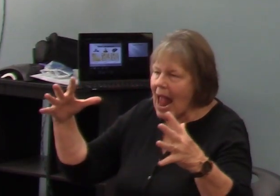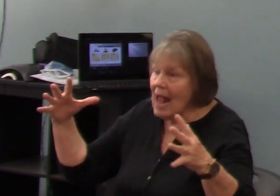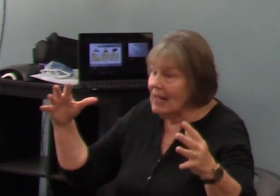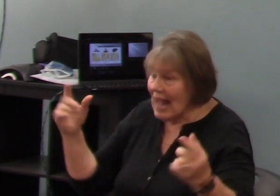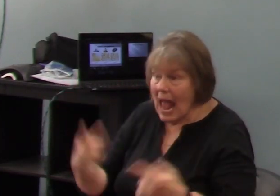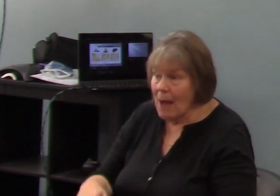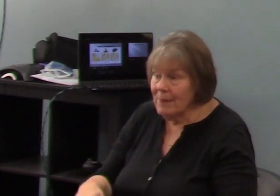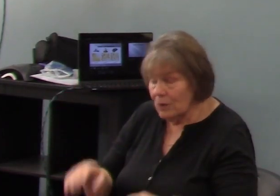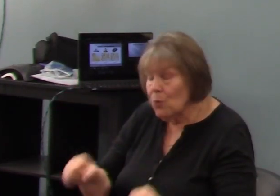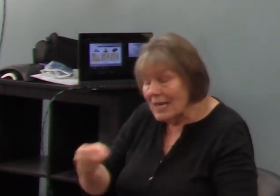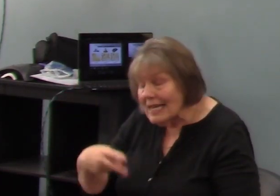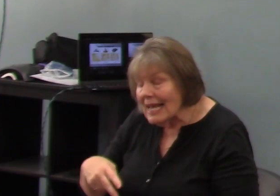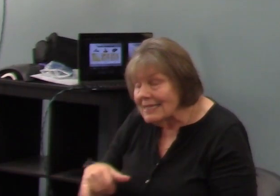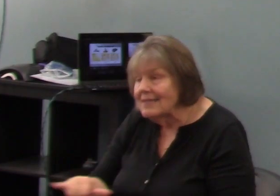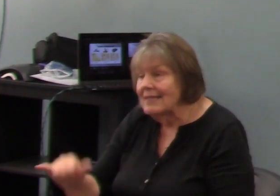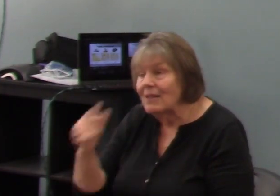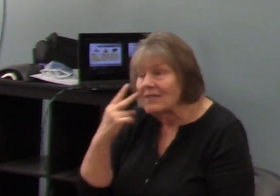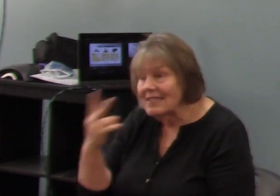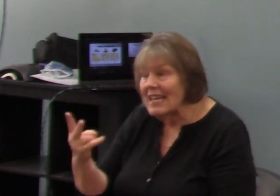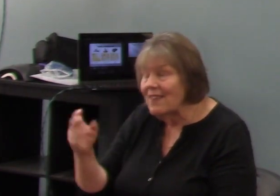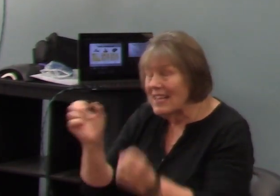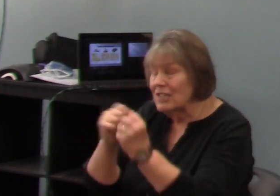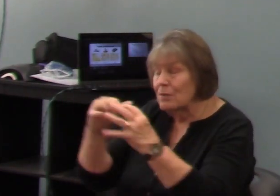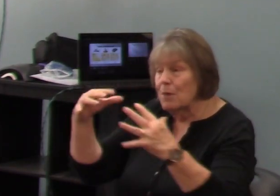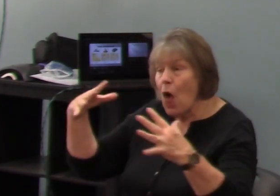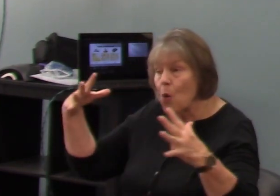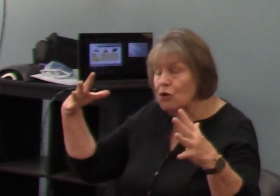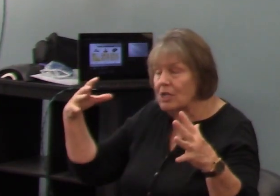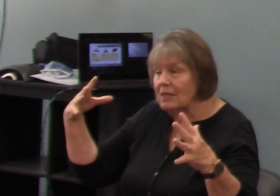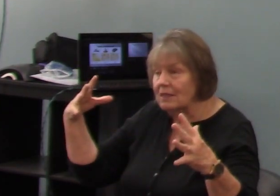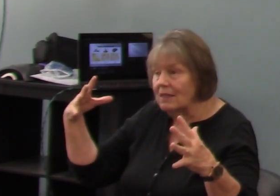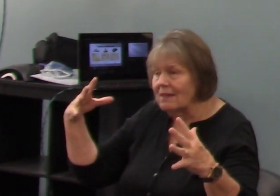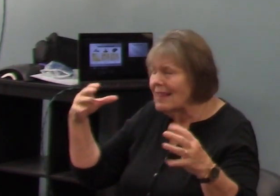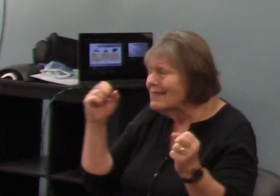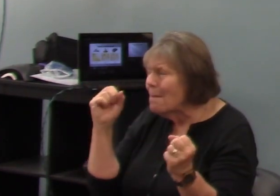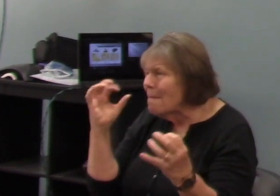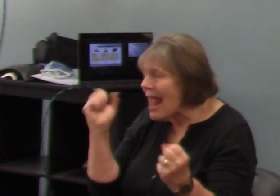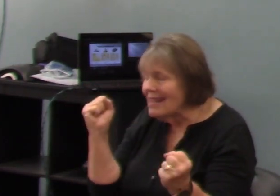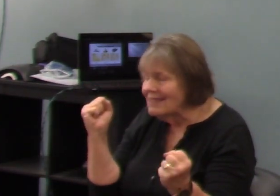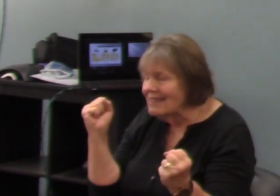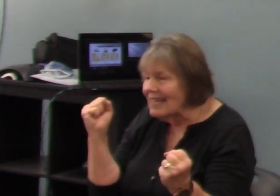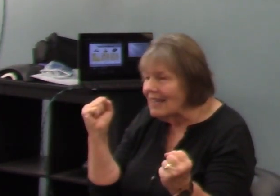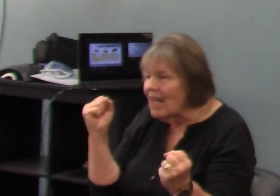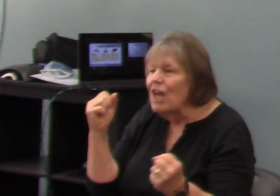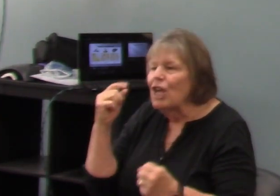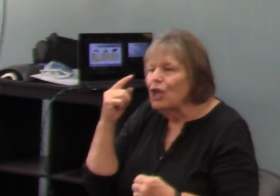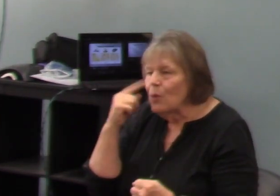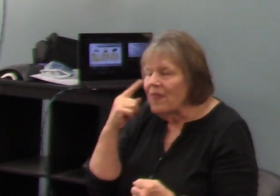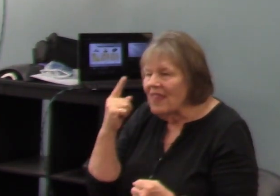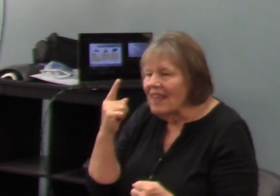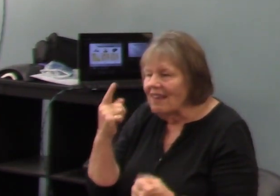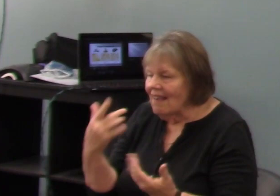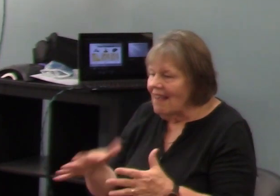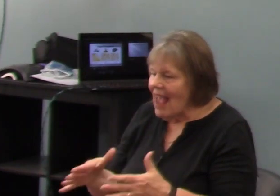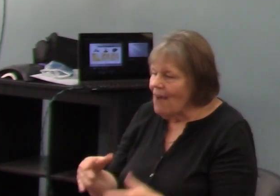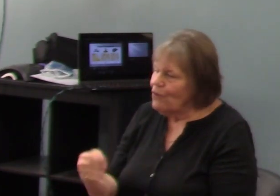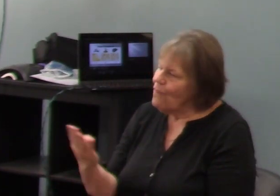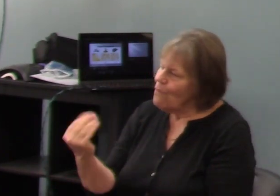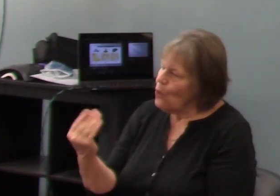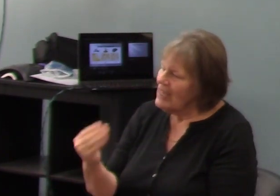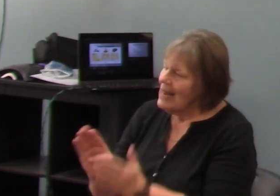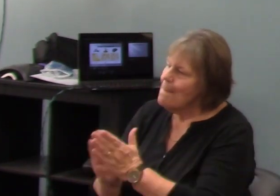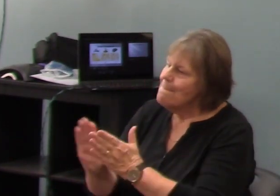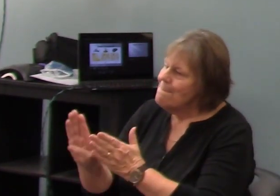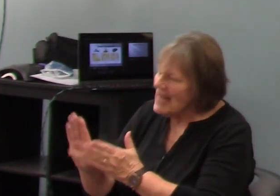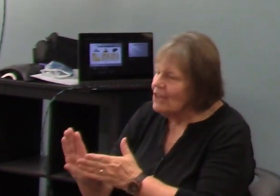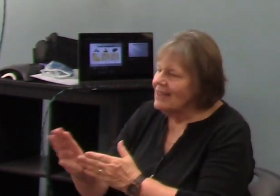still. It's really, really amazing that we can still see this. And you'd think that it would cool down so much after 14 billion years you wouldn't see it anymore. We can